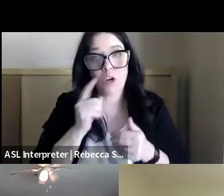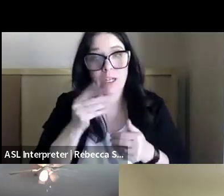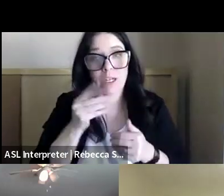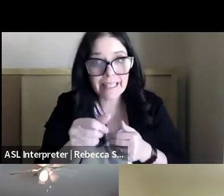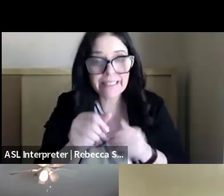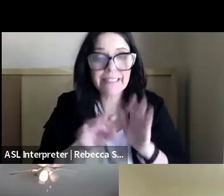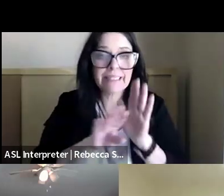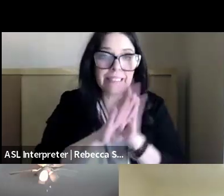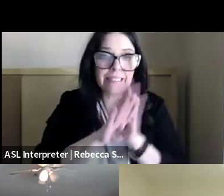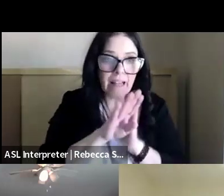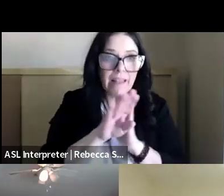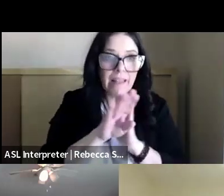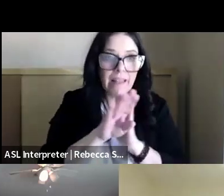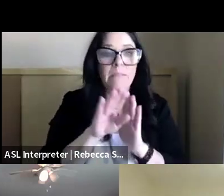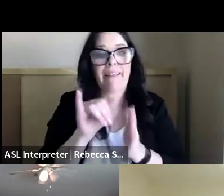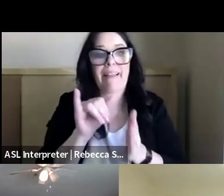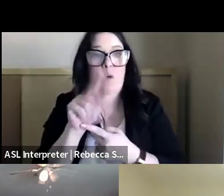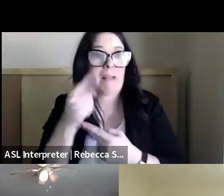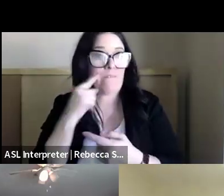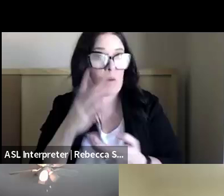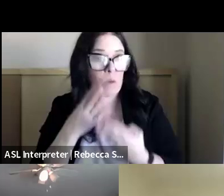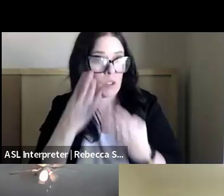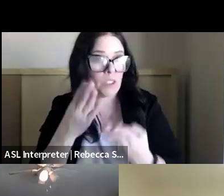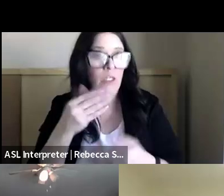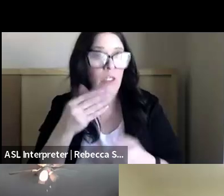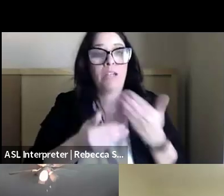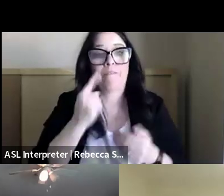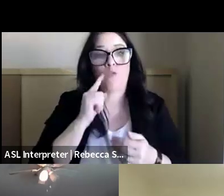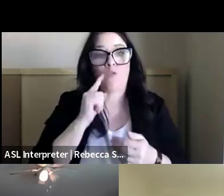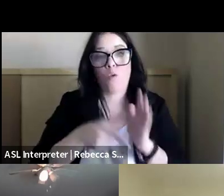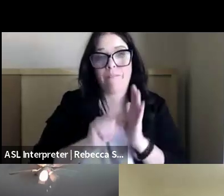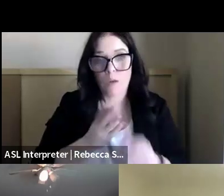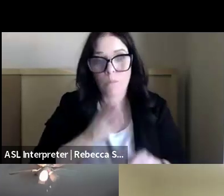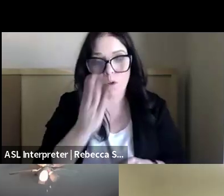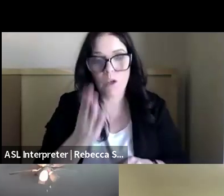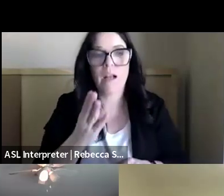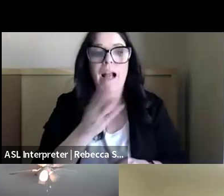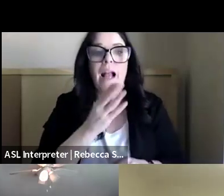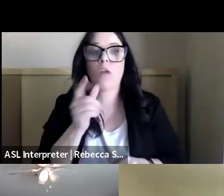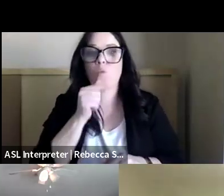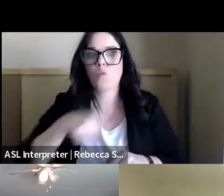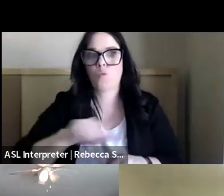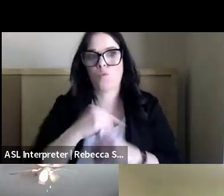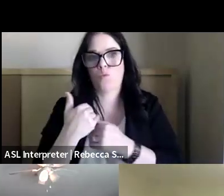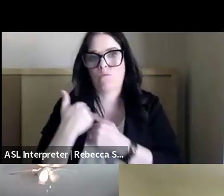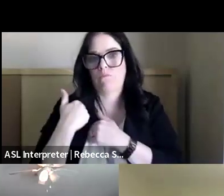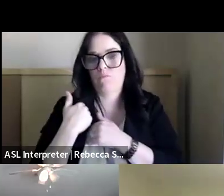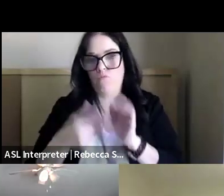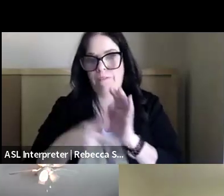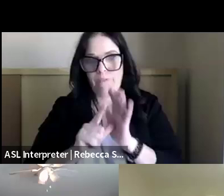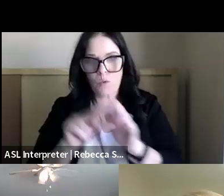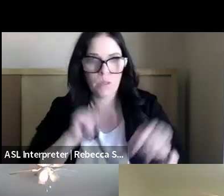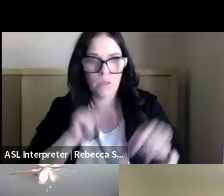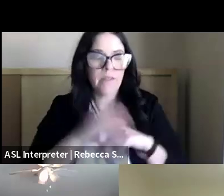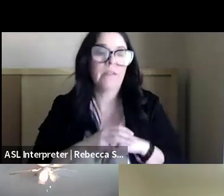of format for proposals, process for reviewing proposals and who the reviewers will be, process for